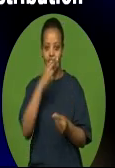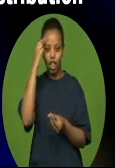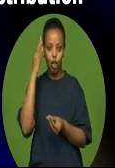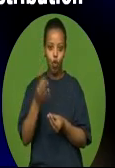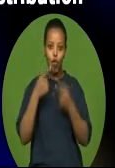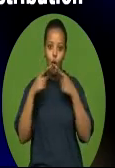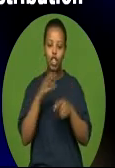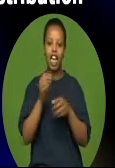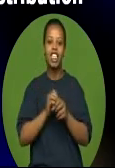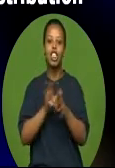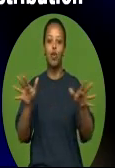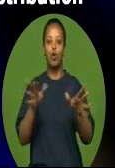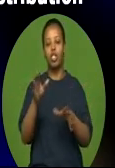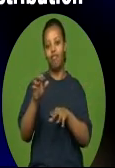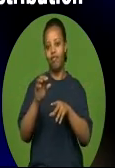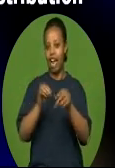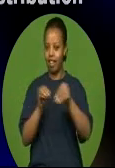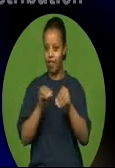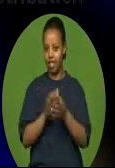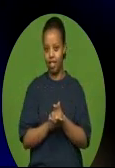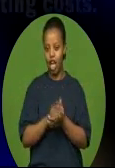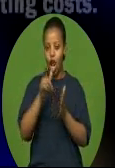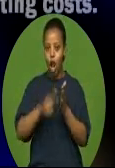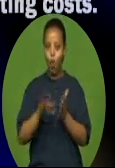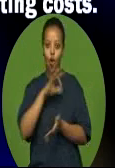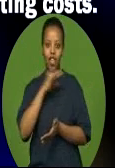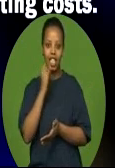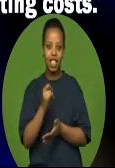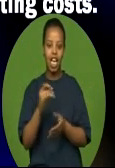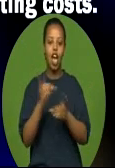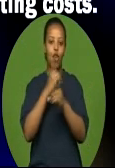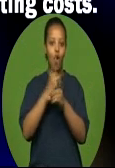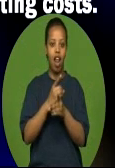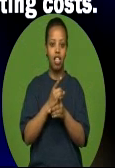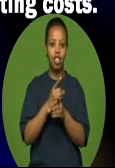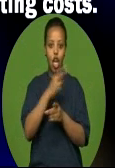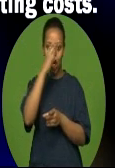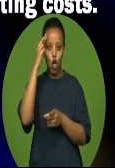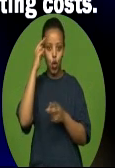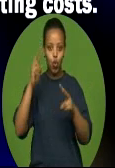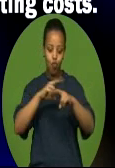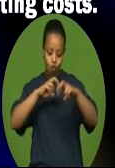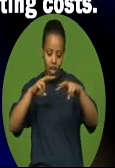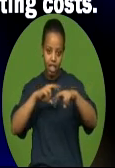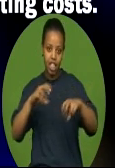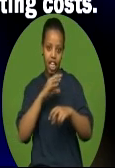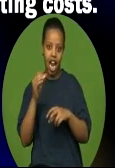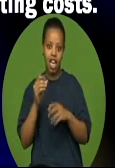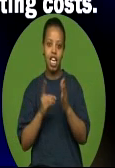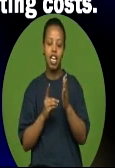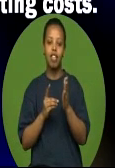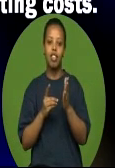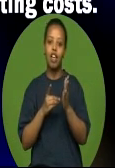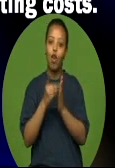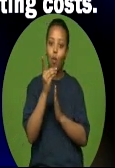promotion and distribution activities. Low profit is realized due to research